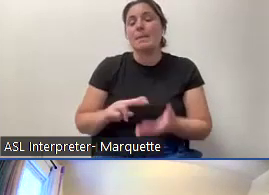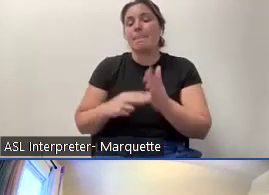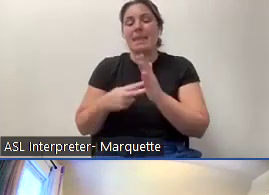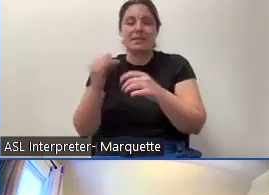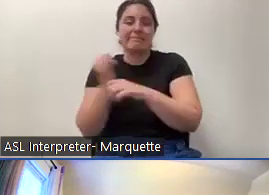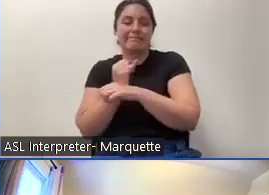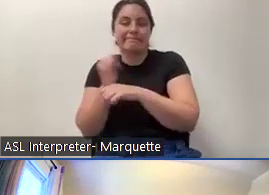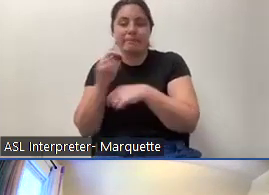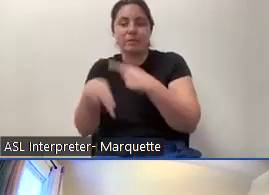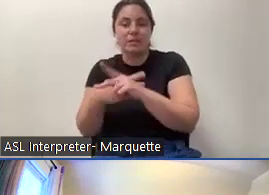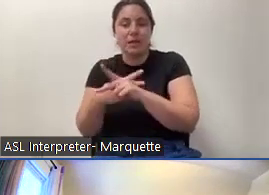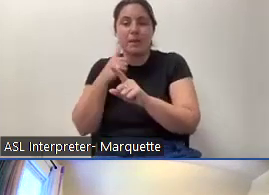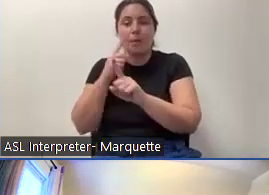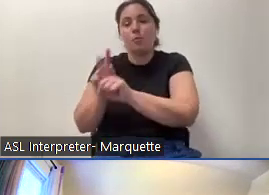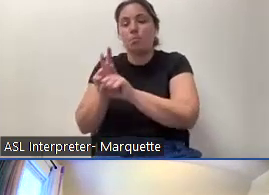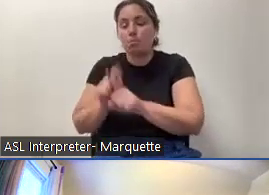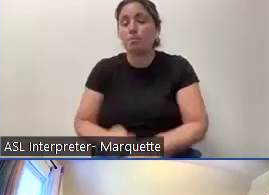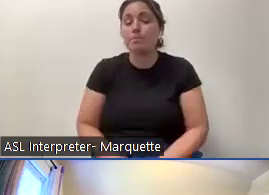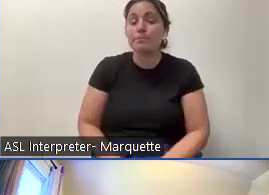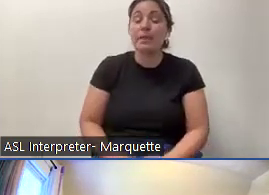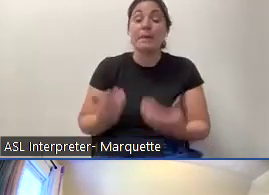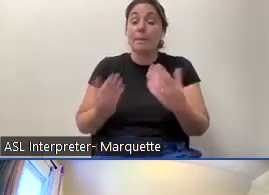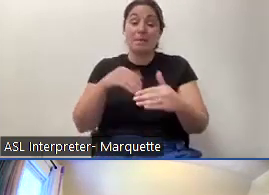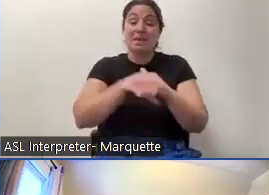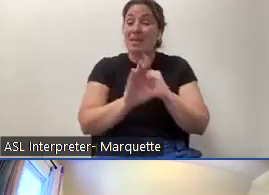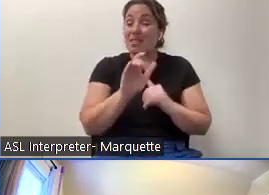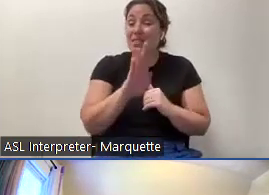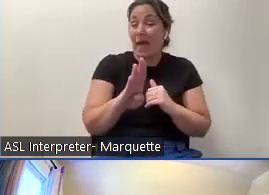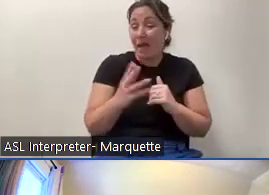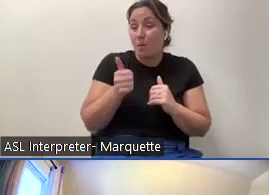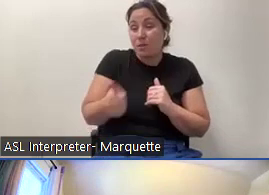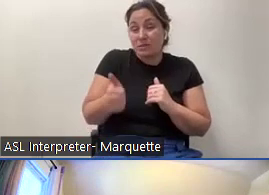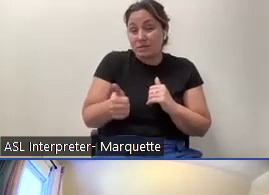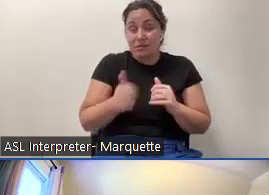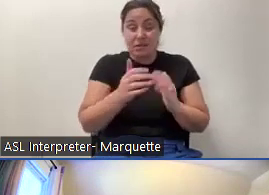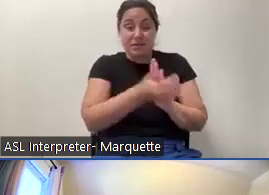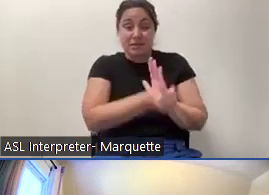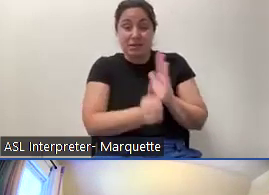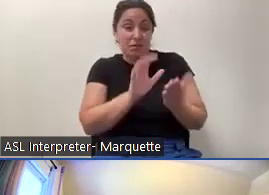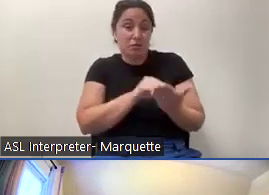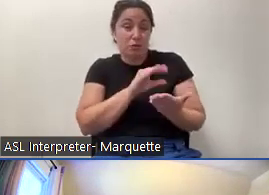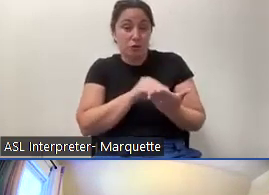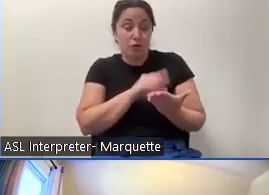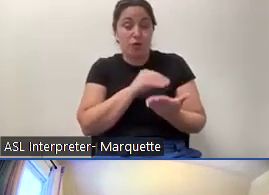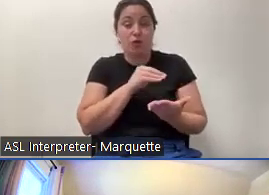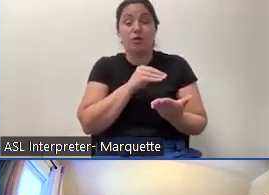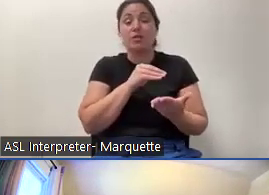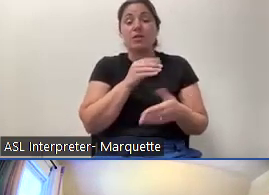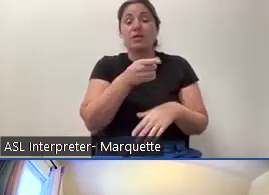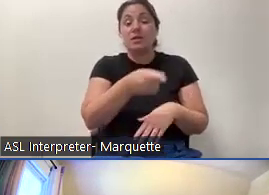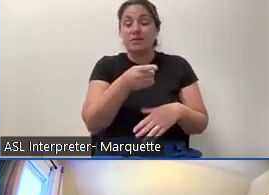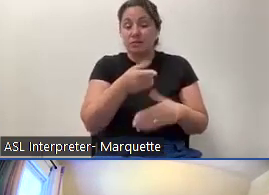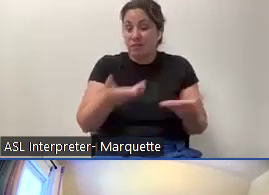that lab on some skills independently, which are, you know, accessible at an American Job